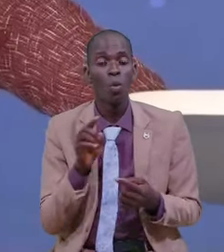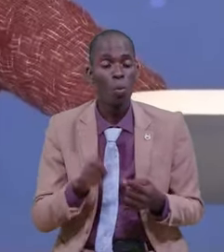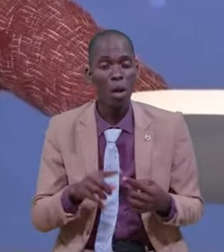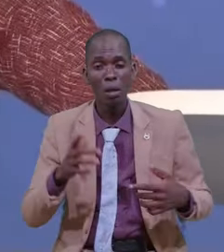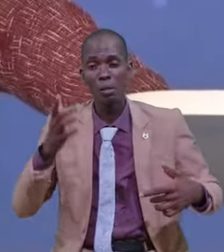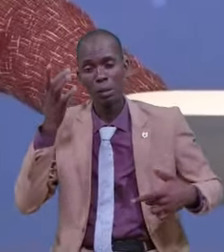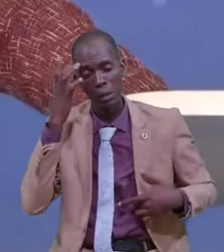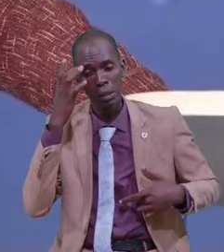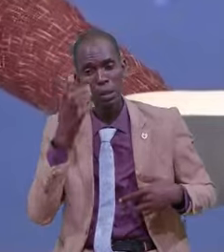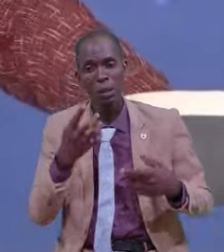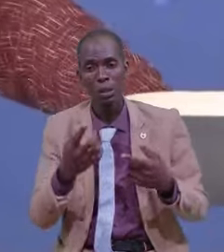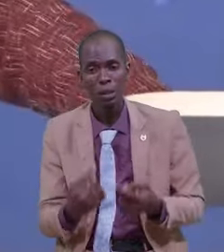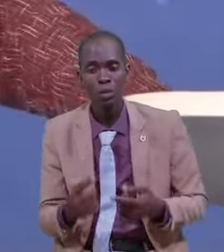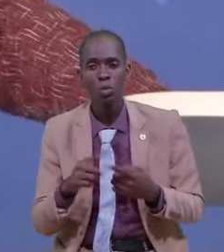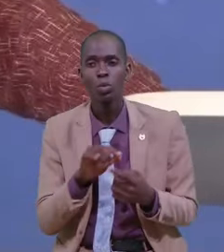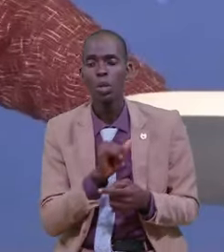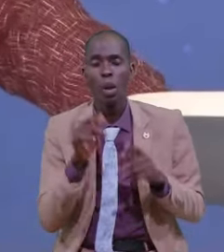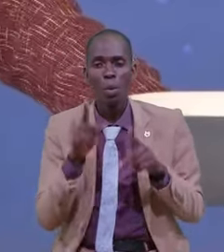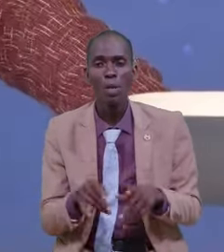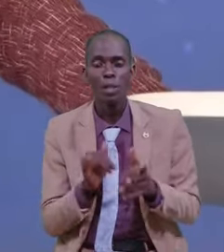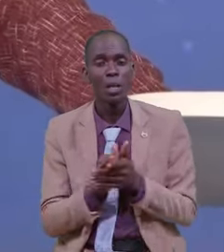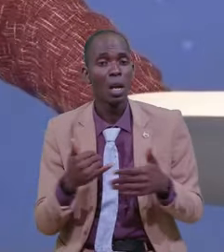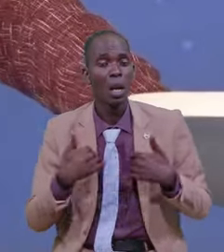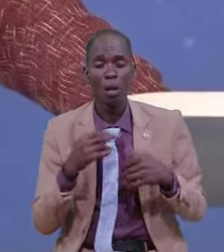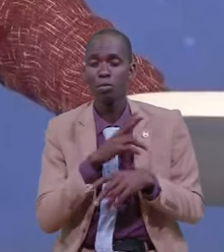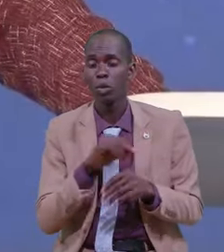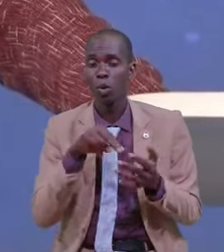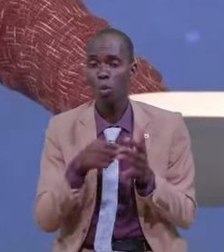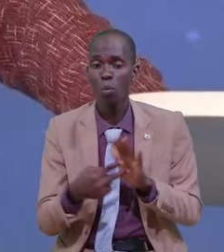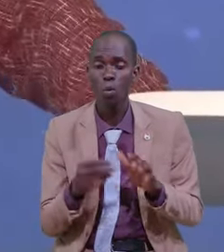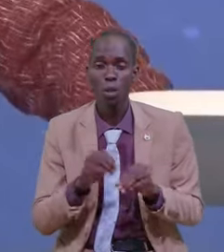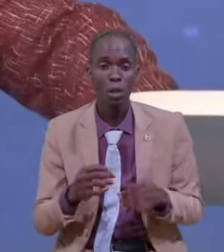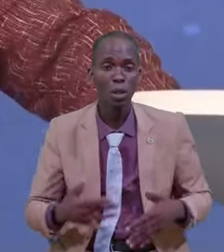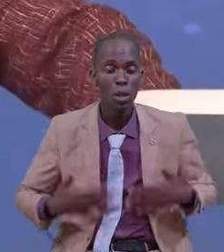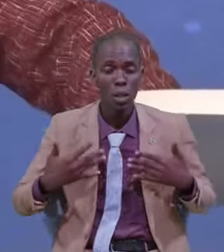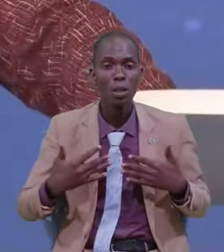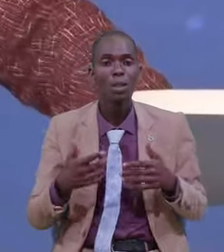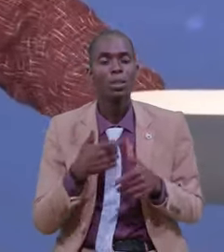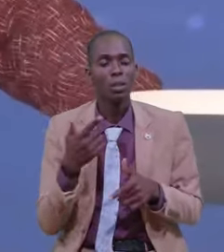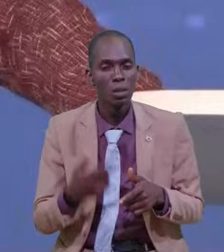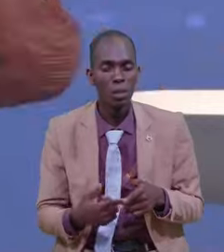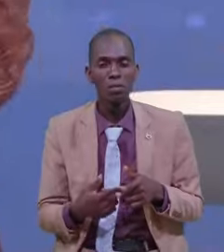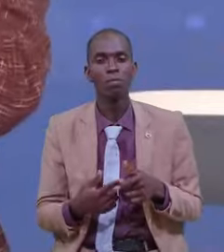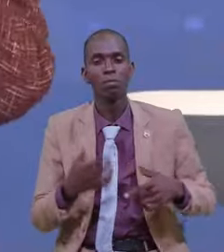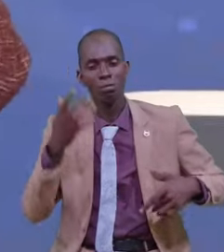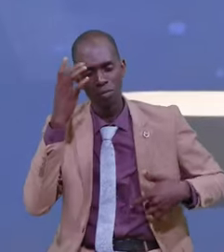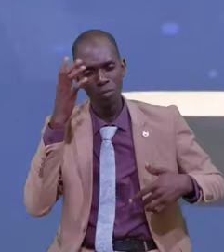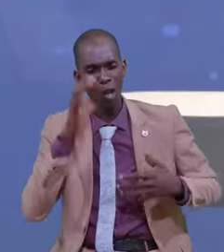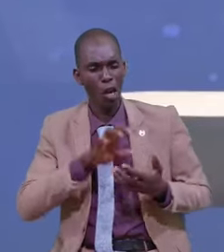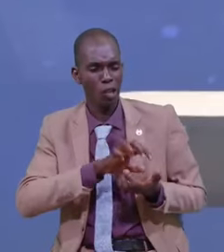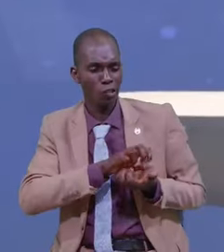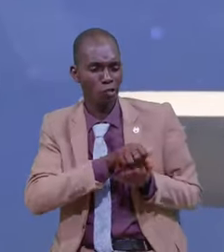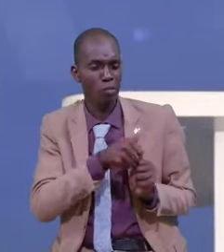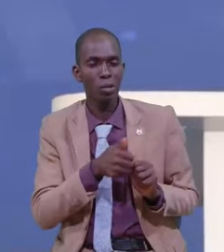to a person that has no purpose in life, sickness crushes them. But